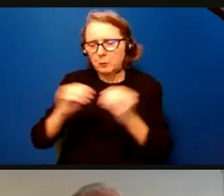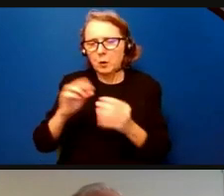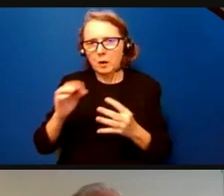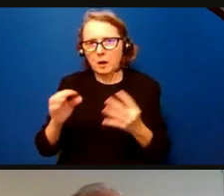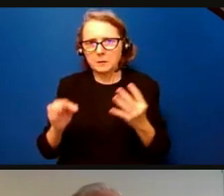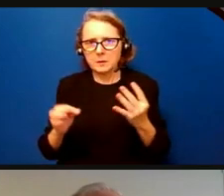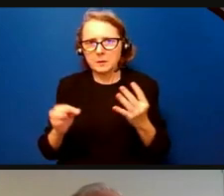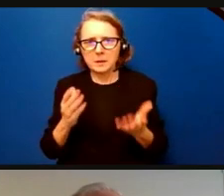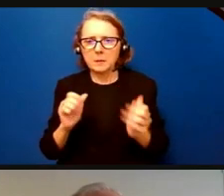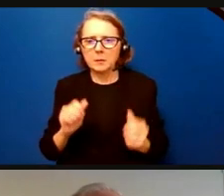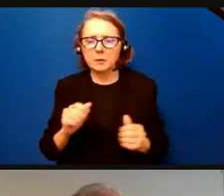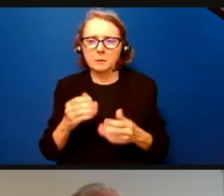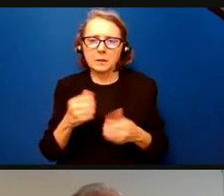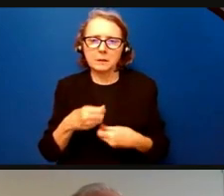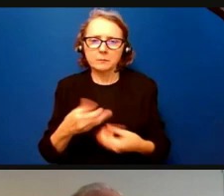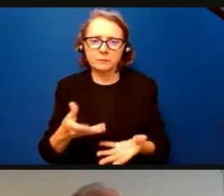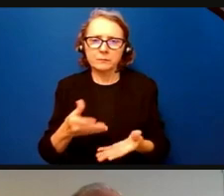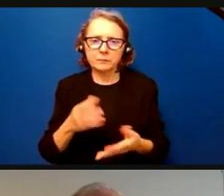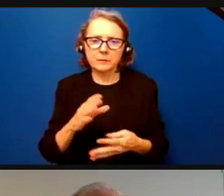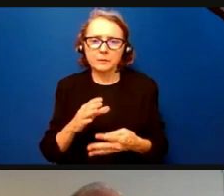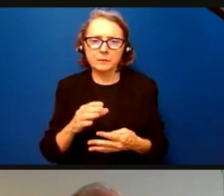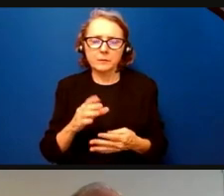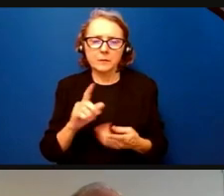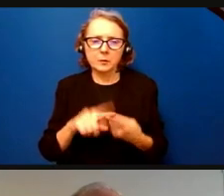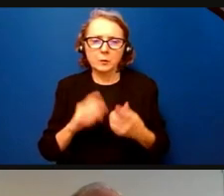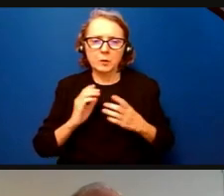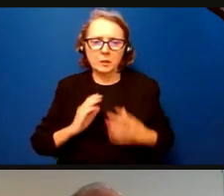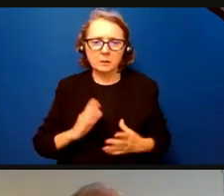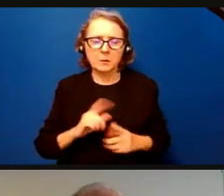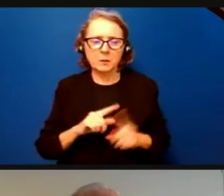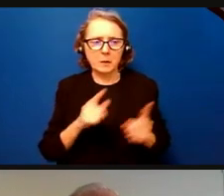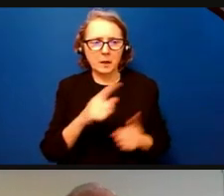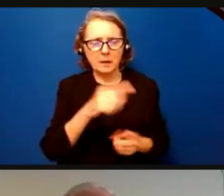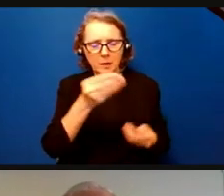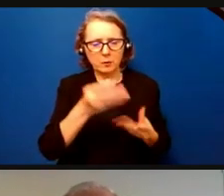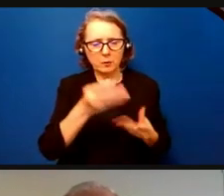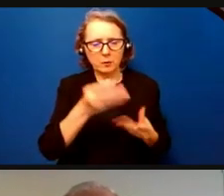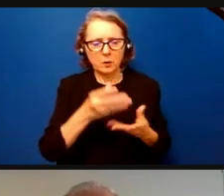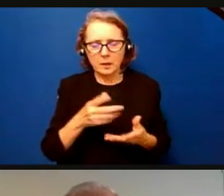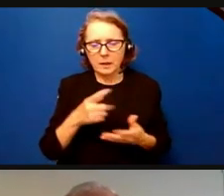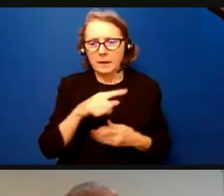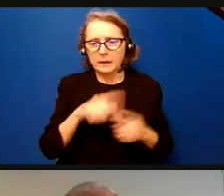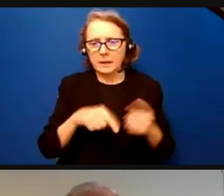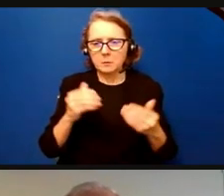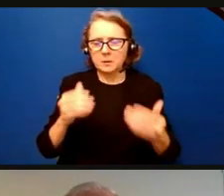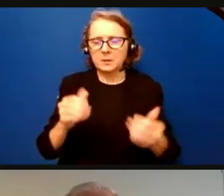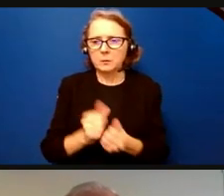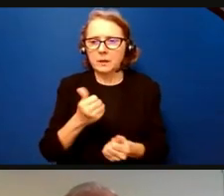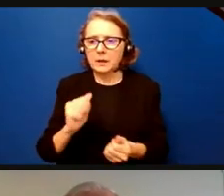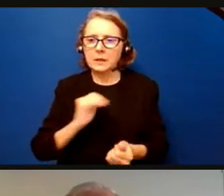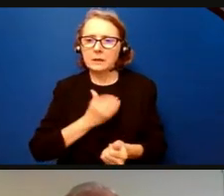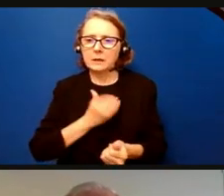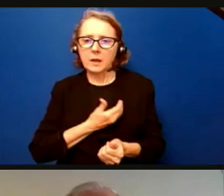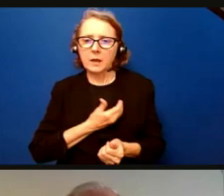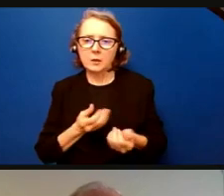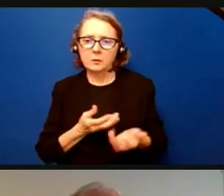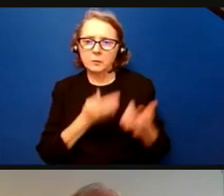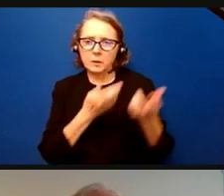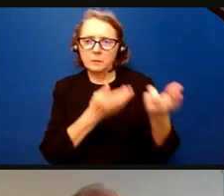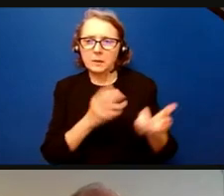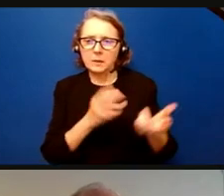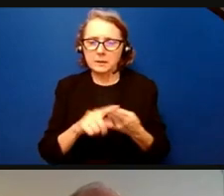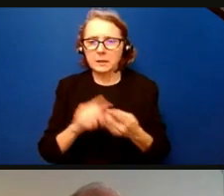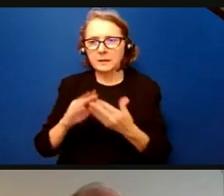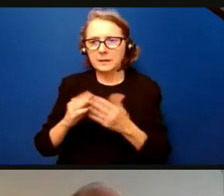to customers, but we were told that they couldn't proceed with any of our suggestions until the